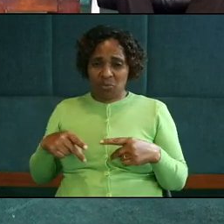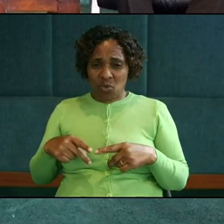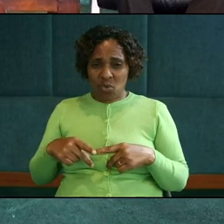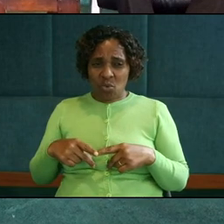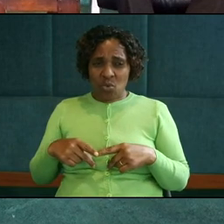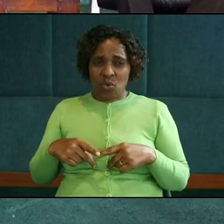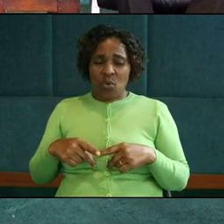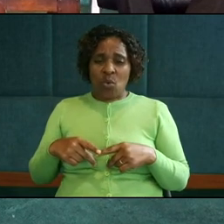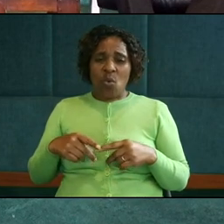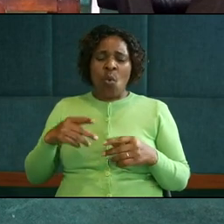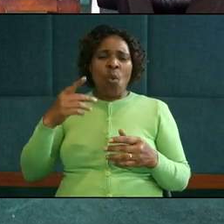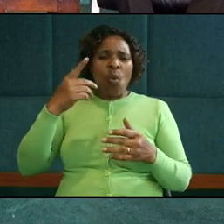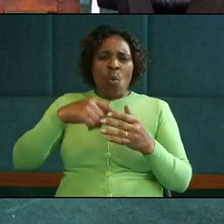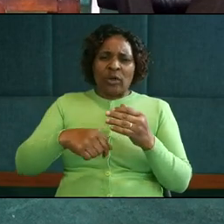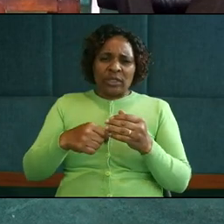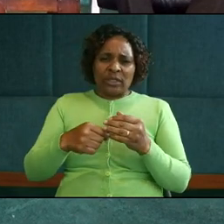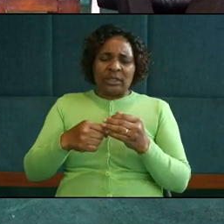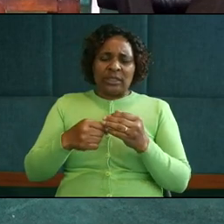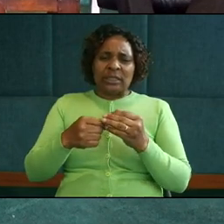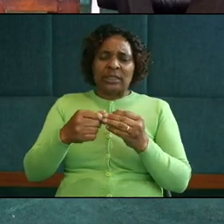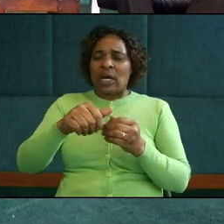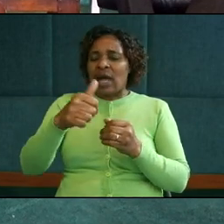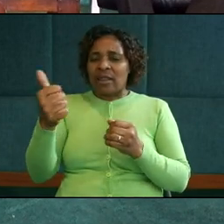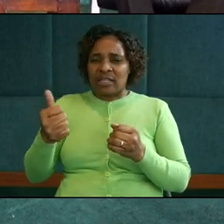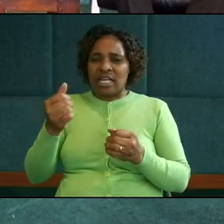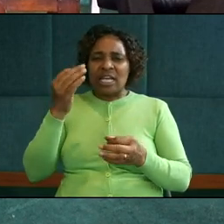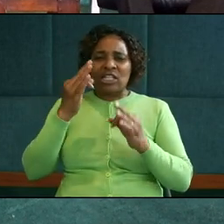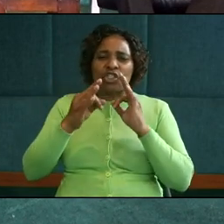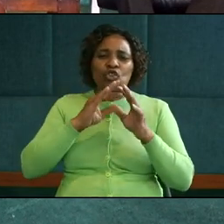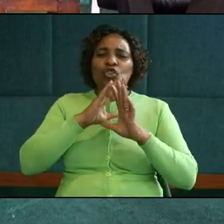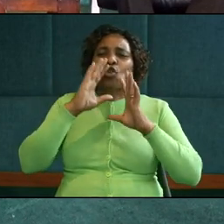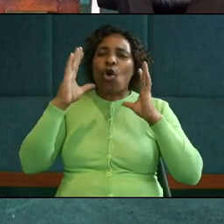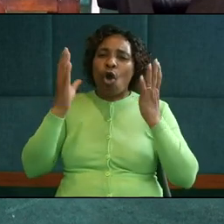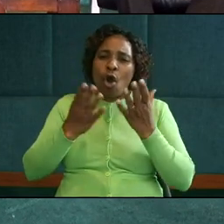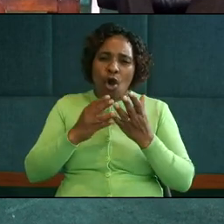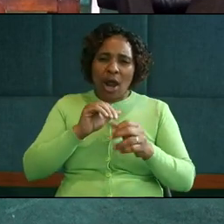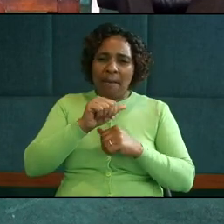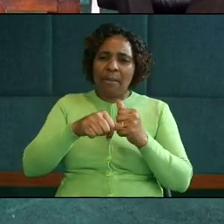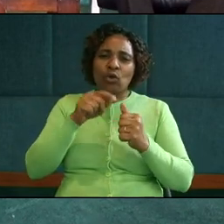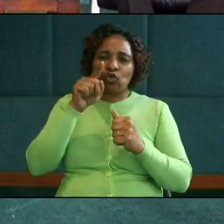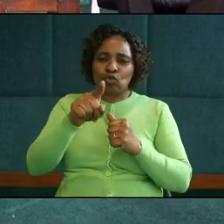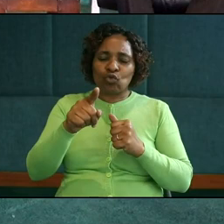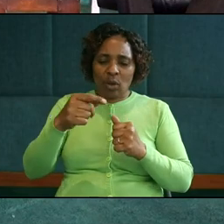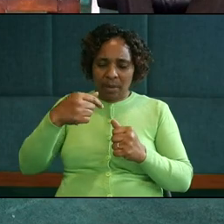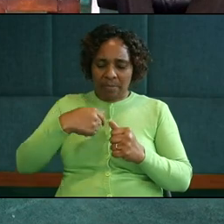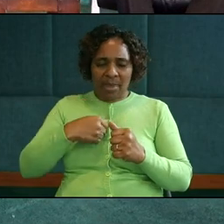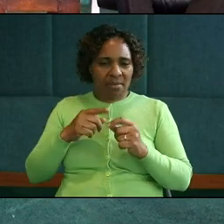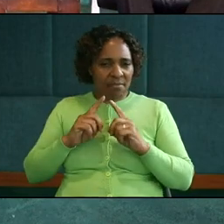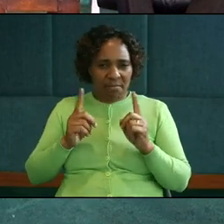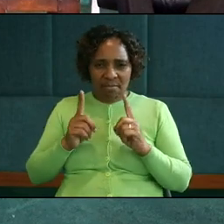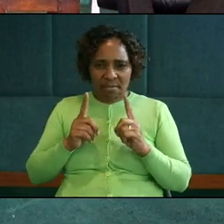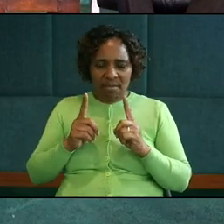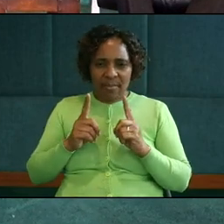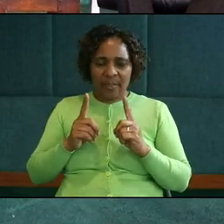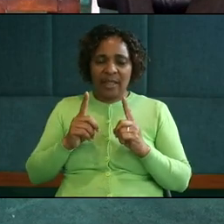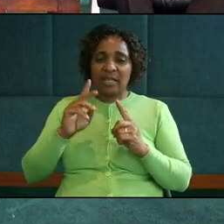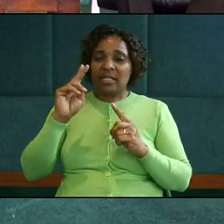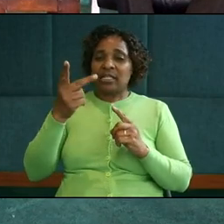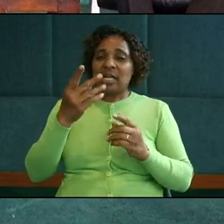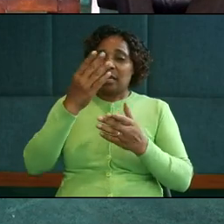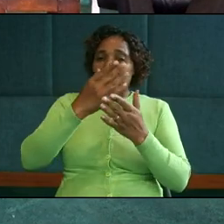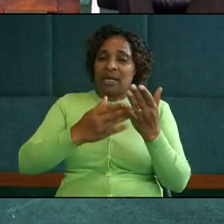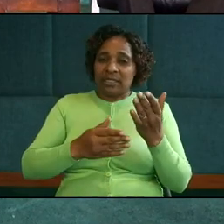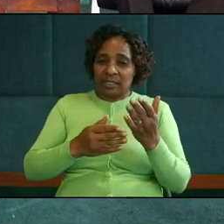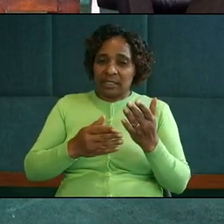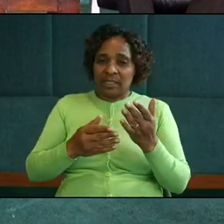know, what's in it for others? You know, it's not all about you. It's not all about me. All right? The second part is really a